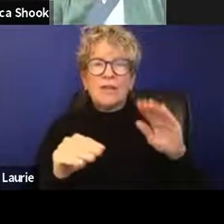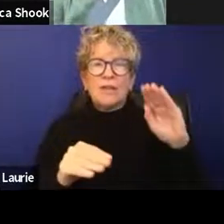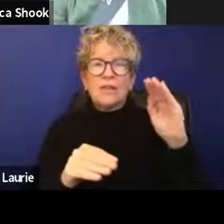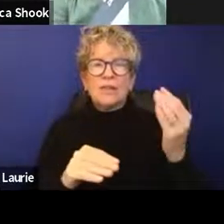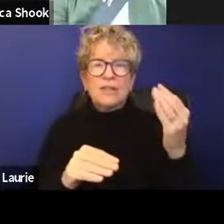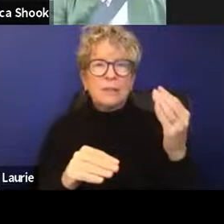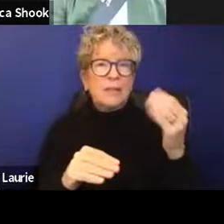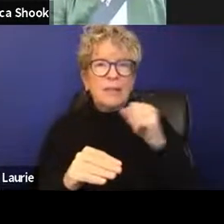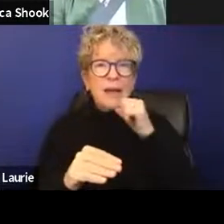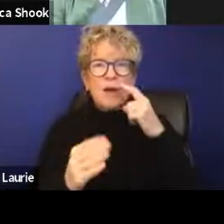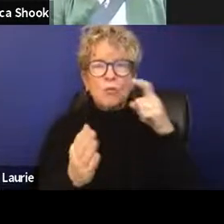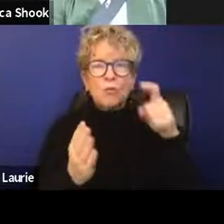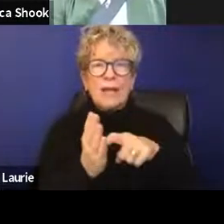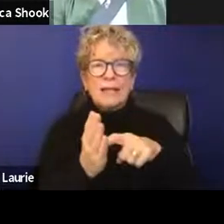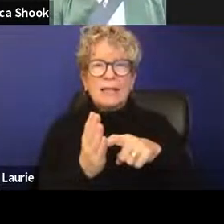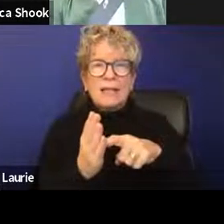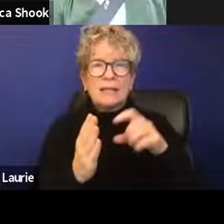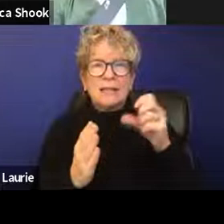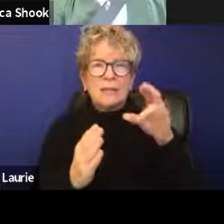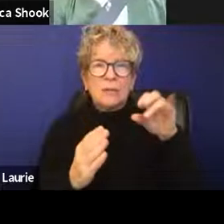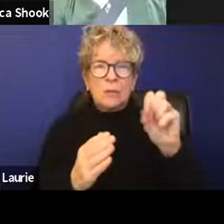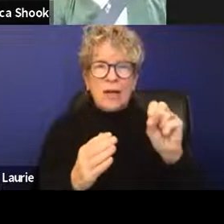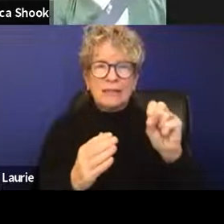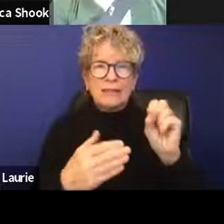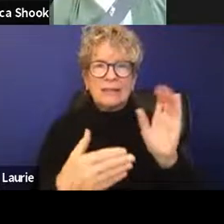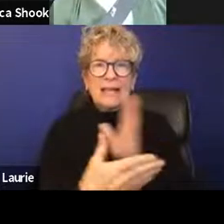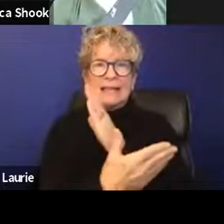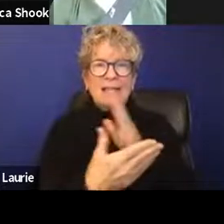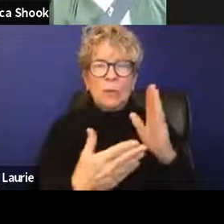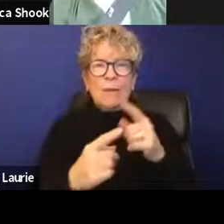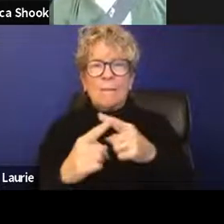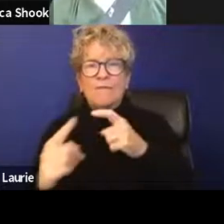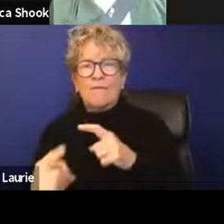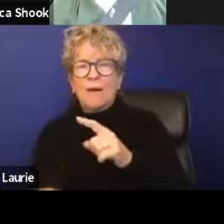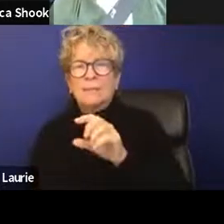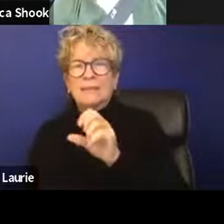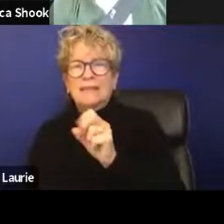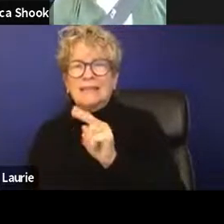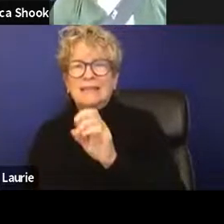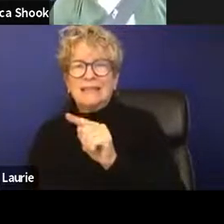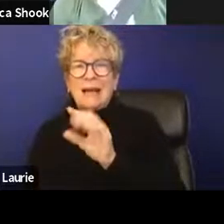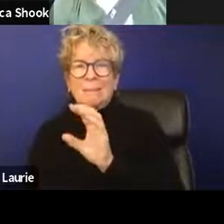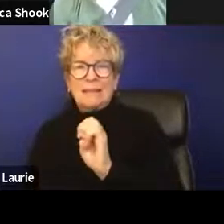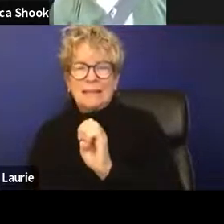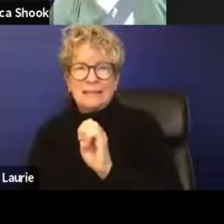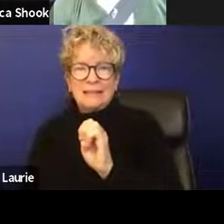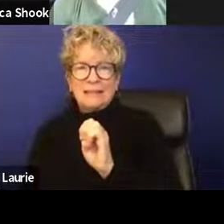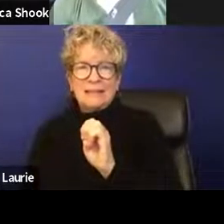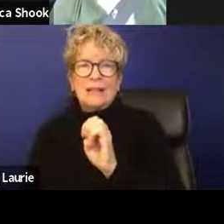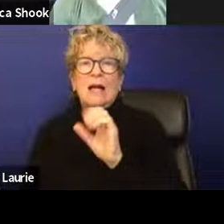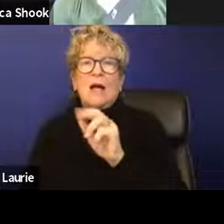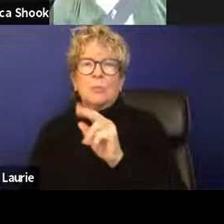of recognizing the crisis continuum from the substance use disorder perspective,